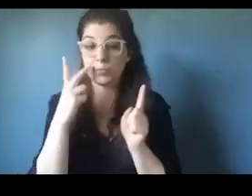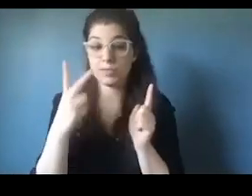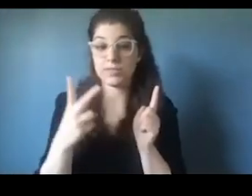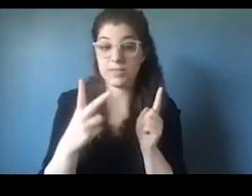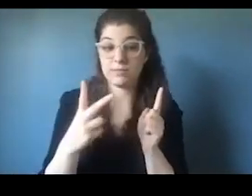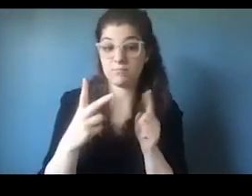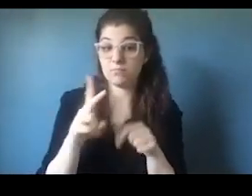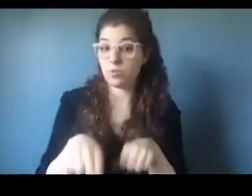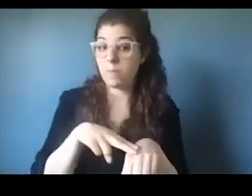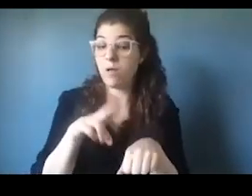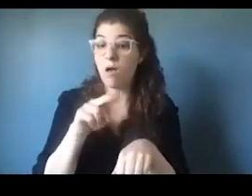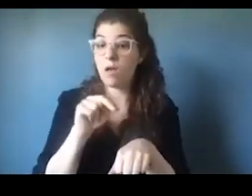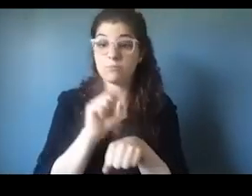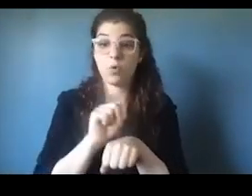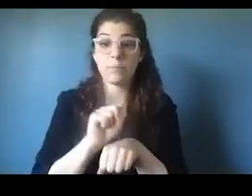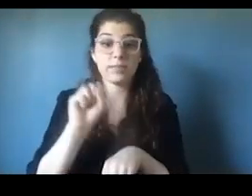normal unemployment insurance